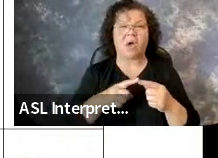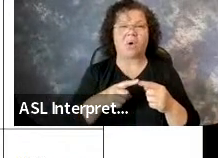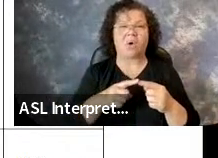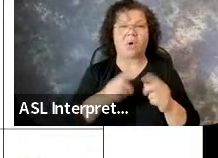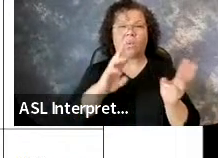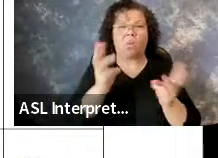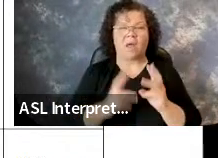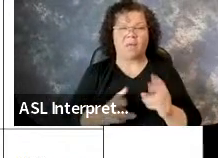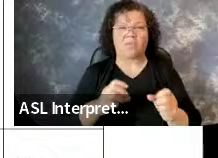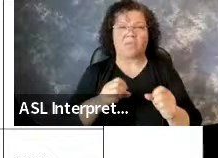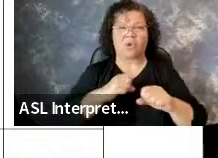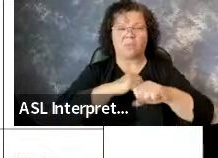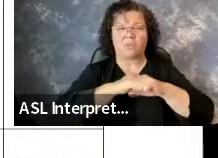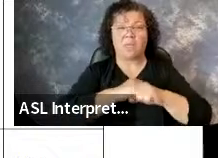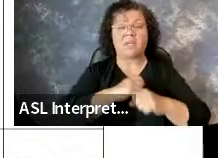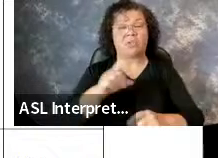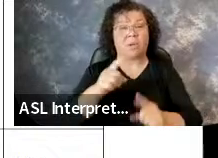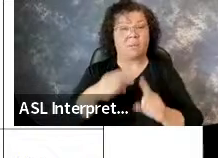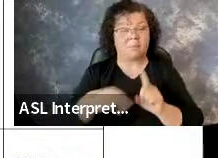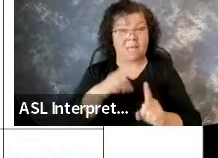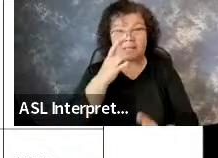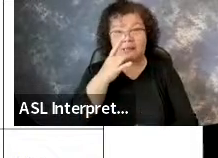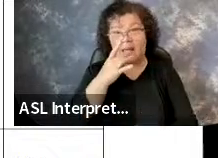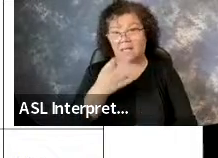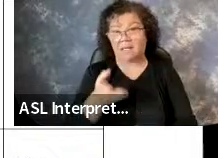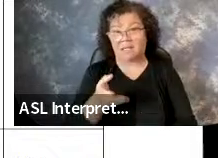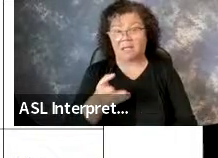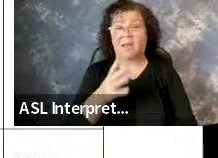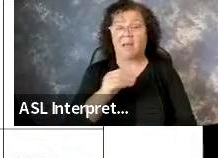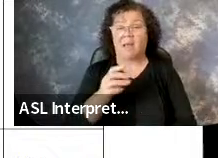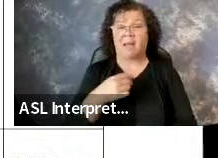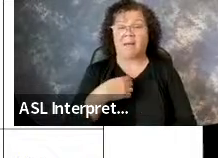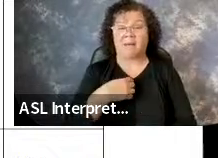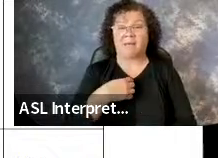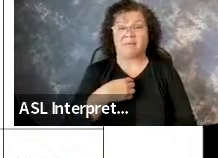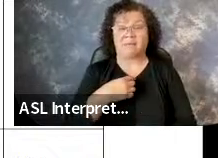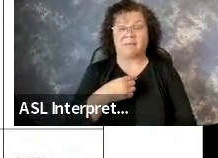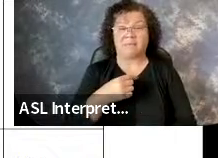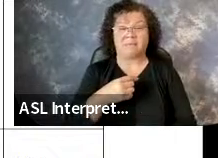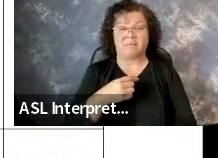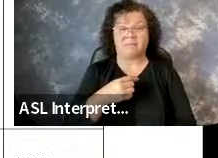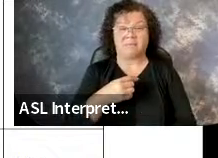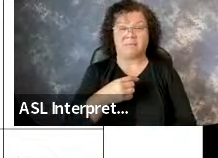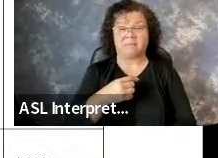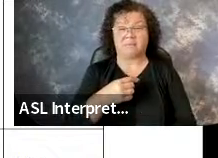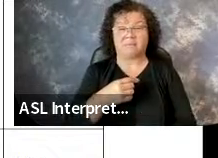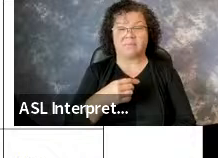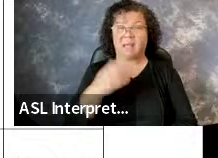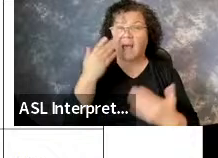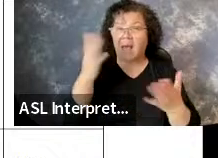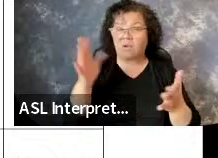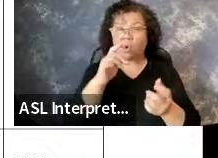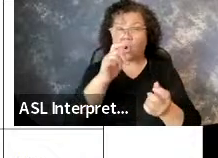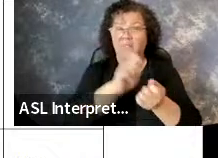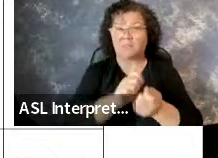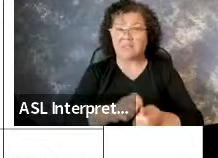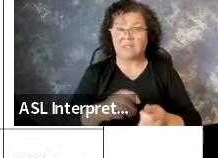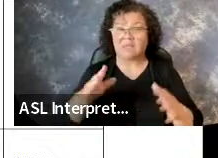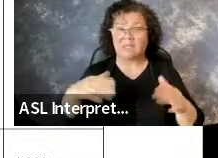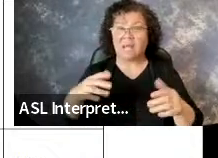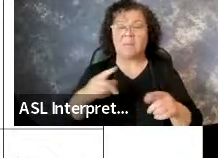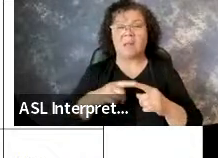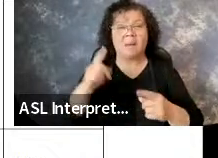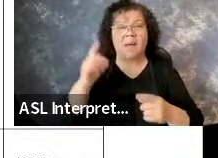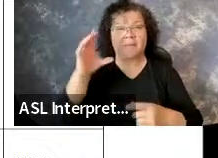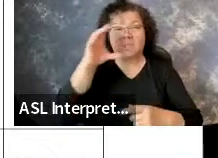also lighting is a key consideration, as well as eyes on the street. And I don't know the specific standard. I'm assuming there's a standard out there